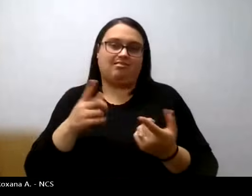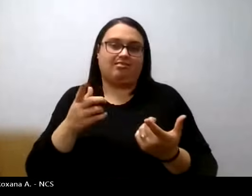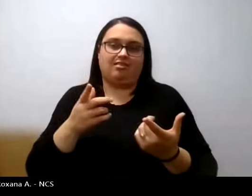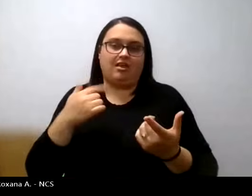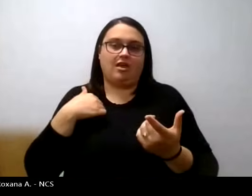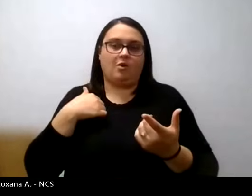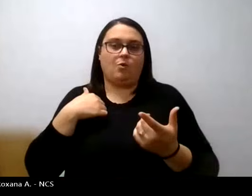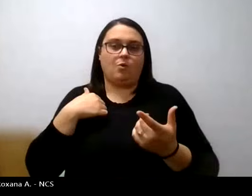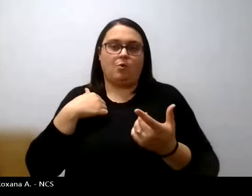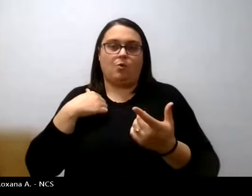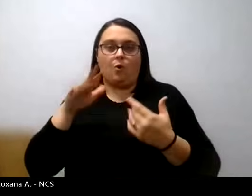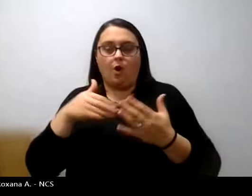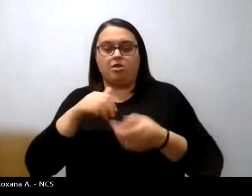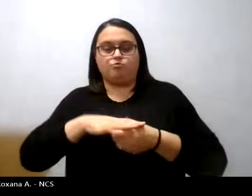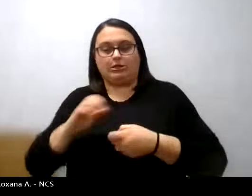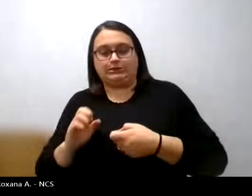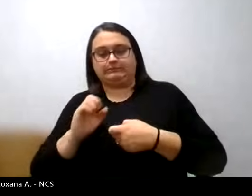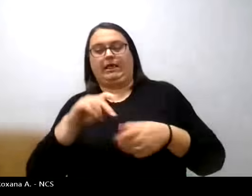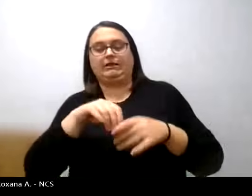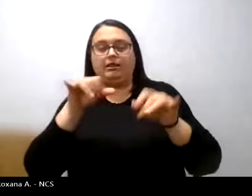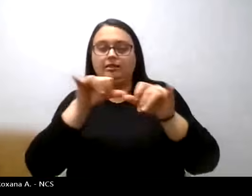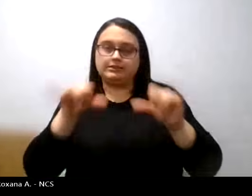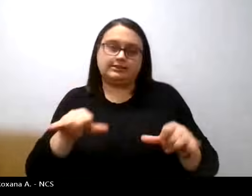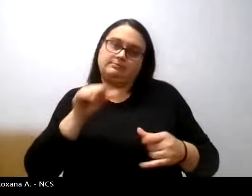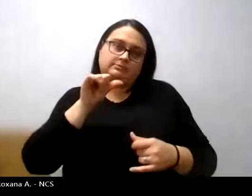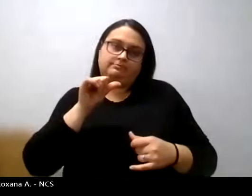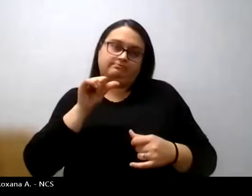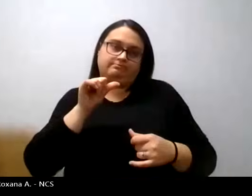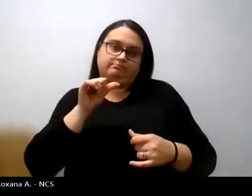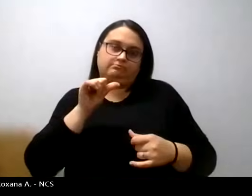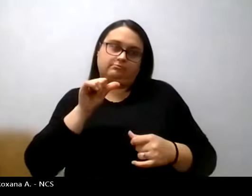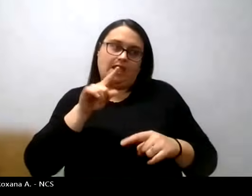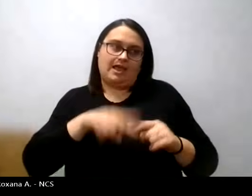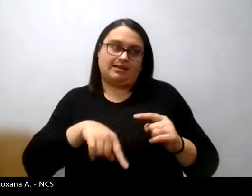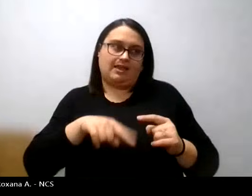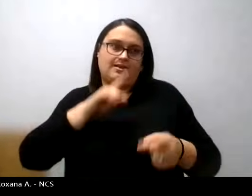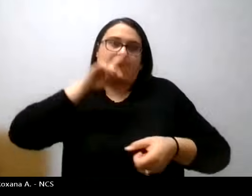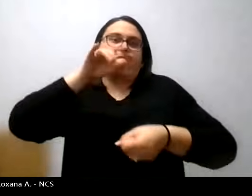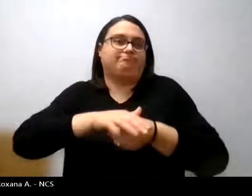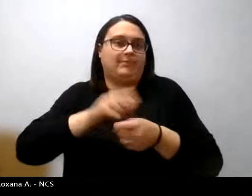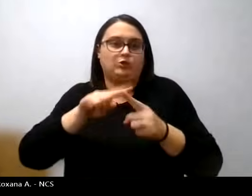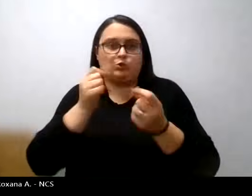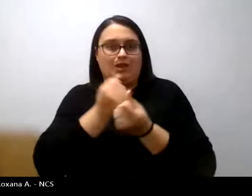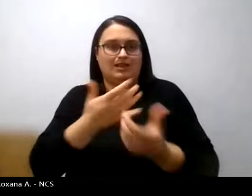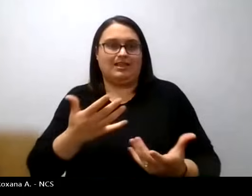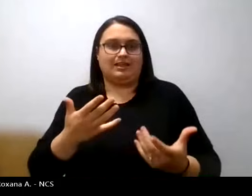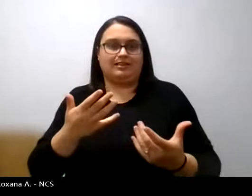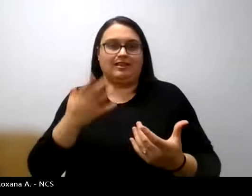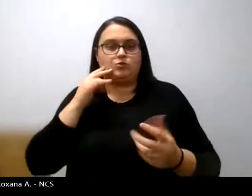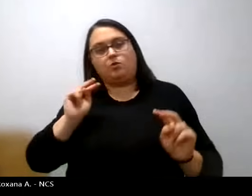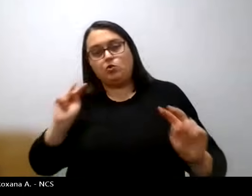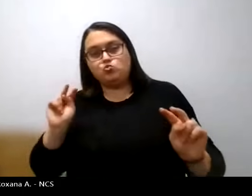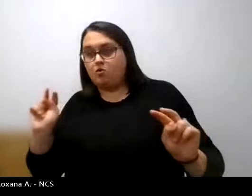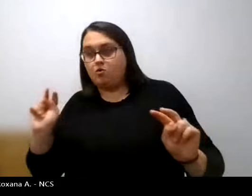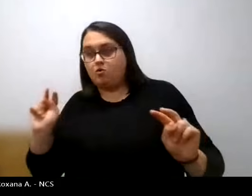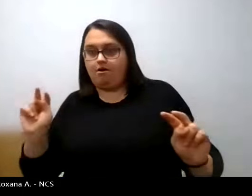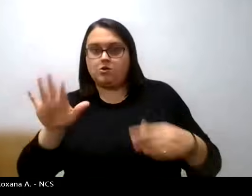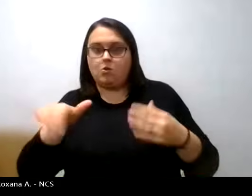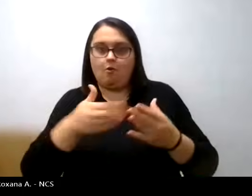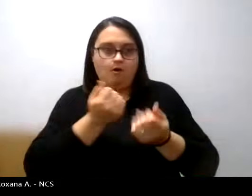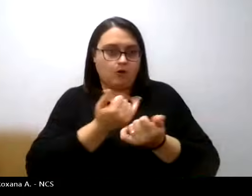restored pressure throughout the system, I don't think I could commit to anything. I mean, I think that's why we're watching all of these zones so